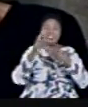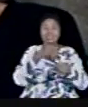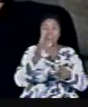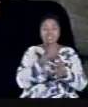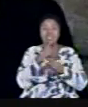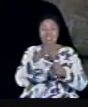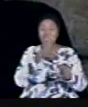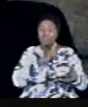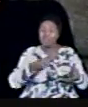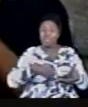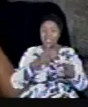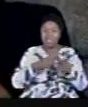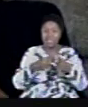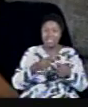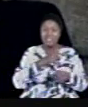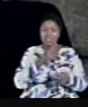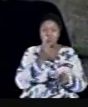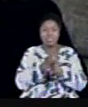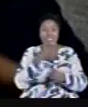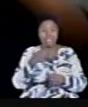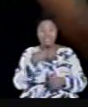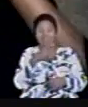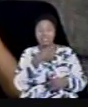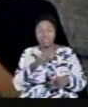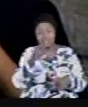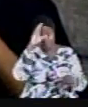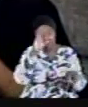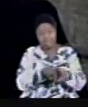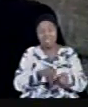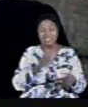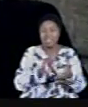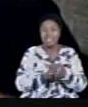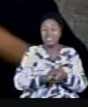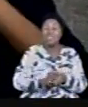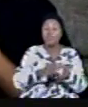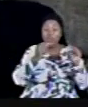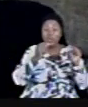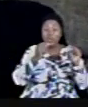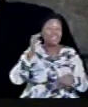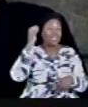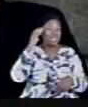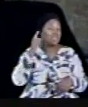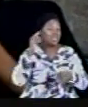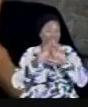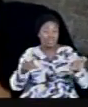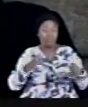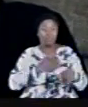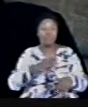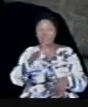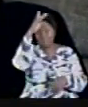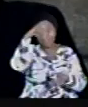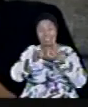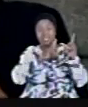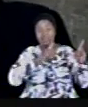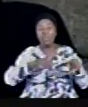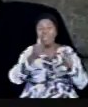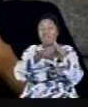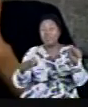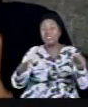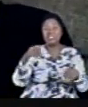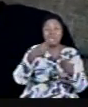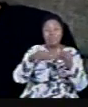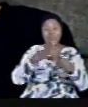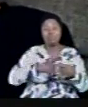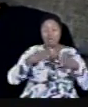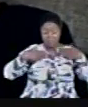said, immediately I heard the sound of my father in the Lord. Everything about this, my brother, God will do